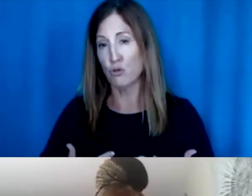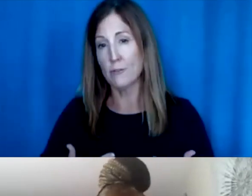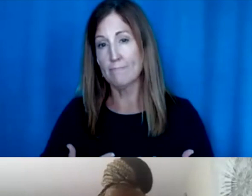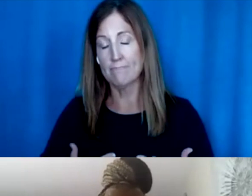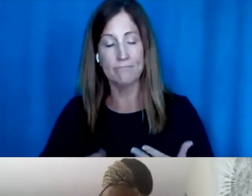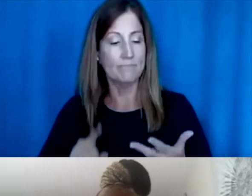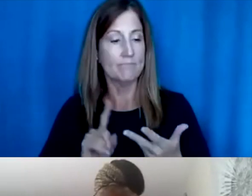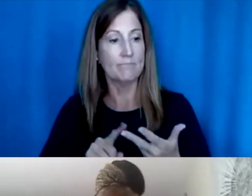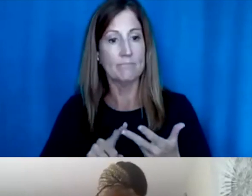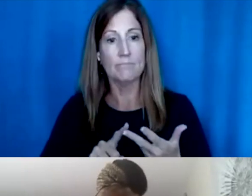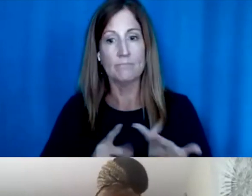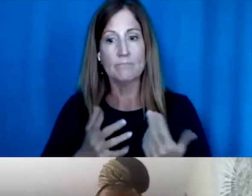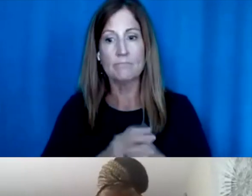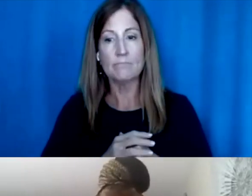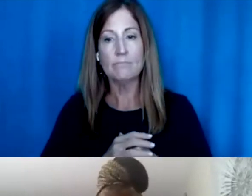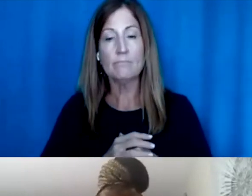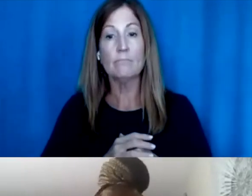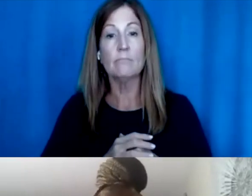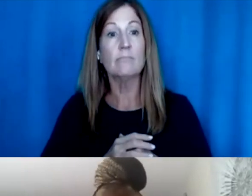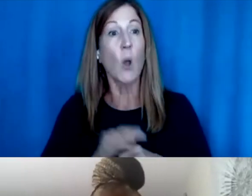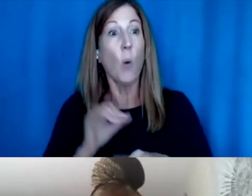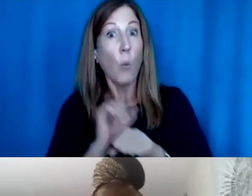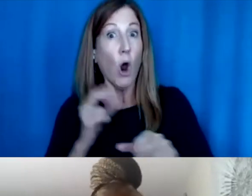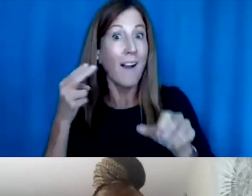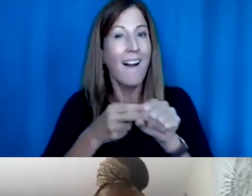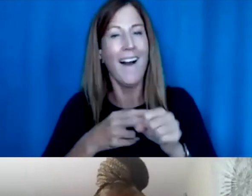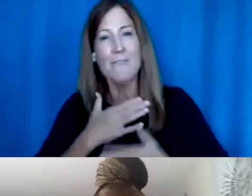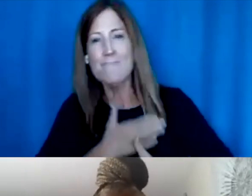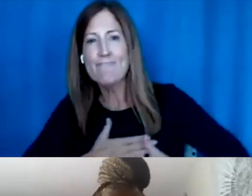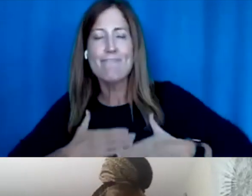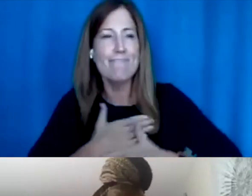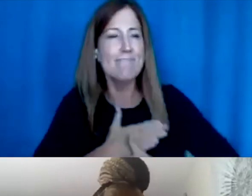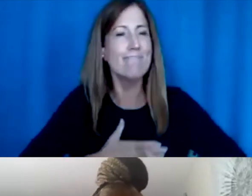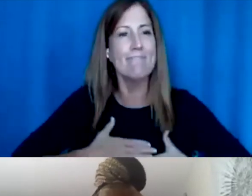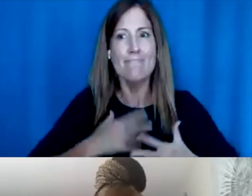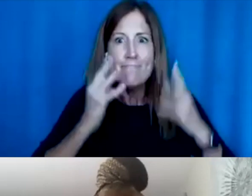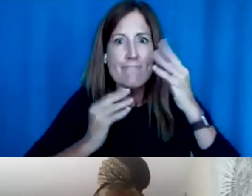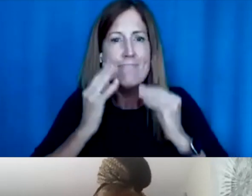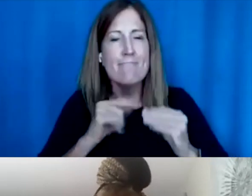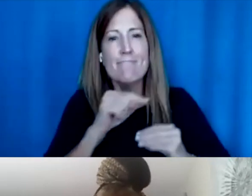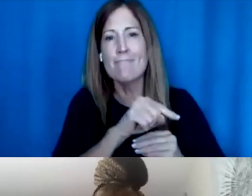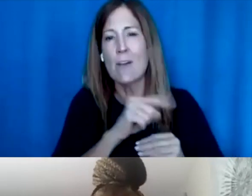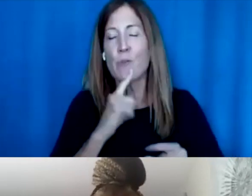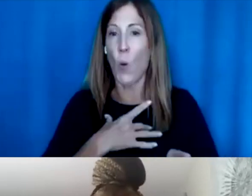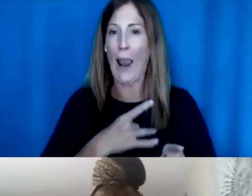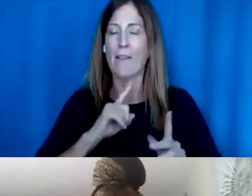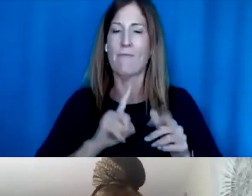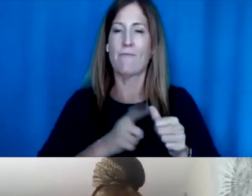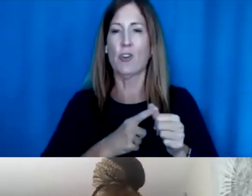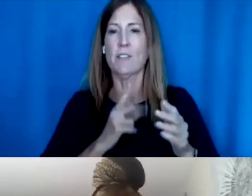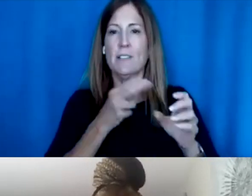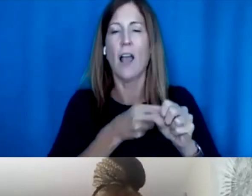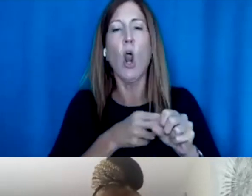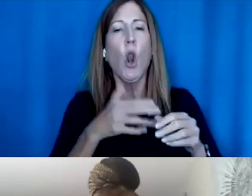reduce of even enjoyment of fulfillment of coming into a place that you might have liked when you first started there.